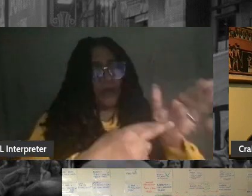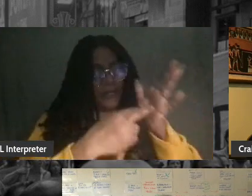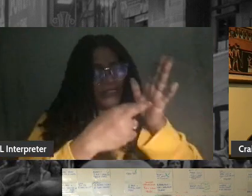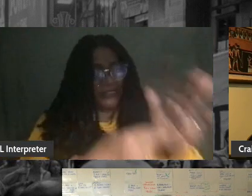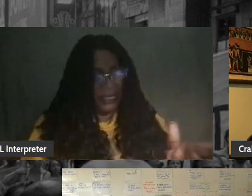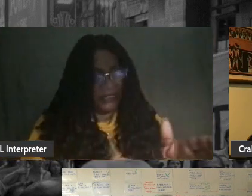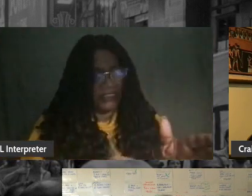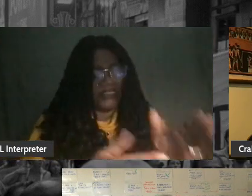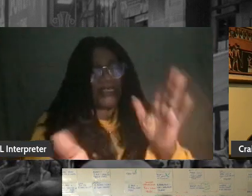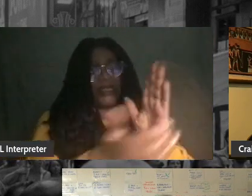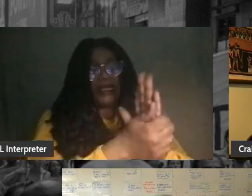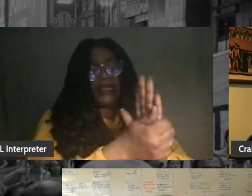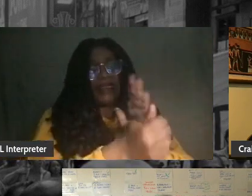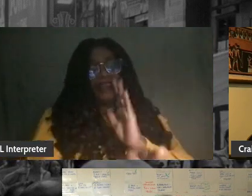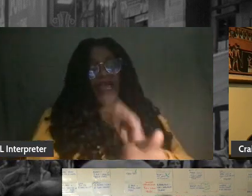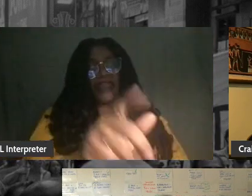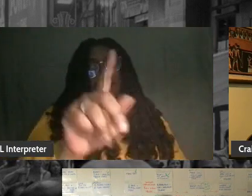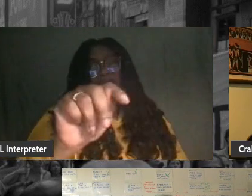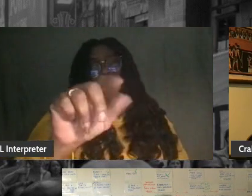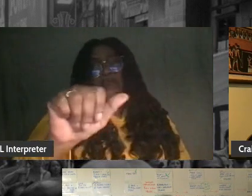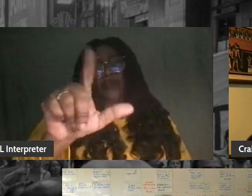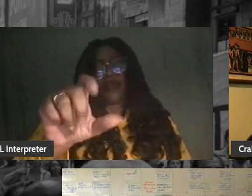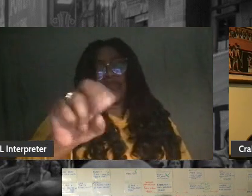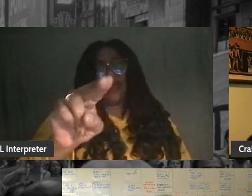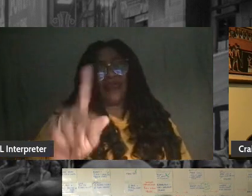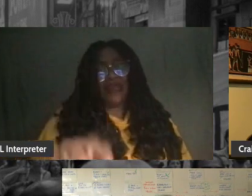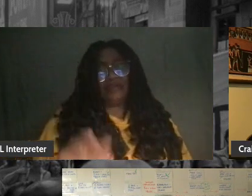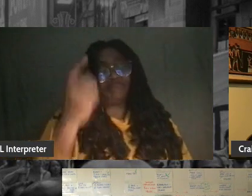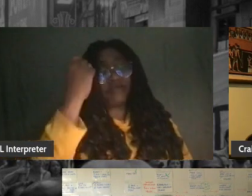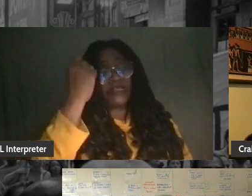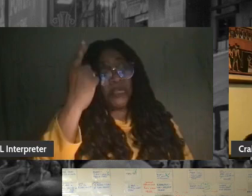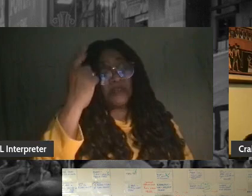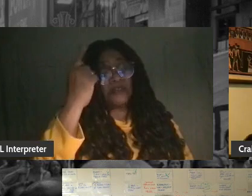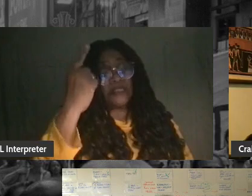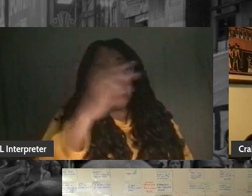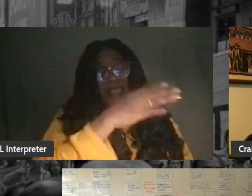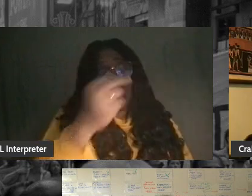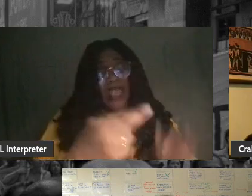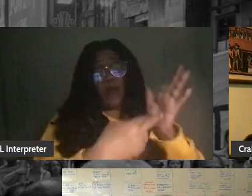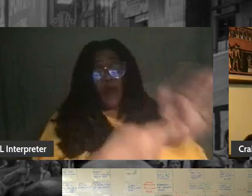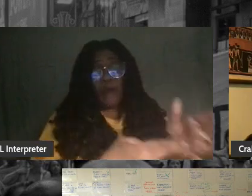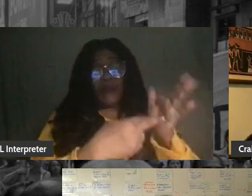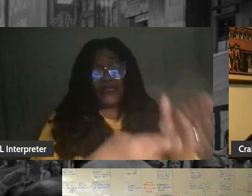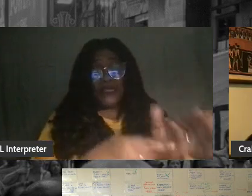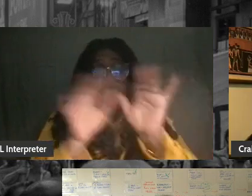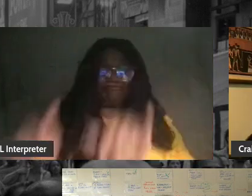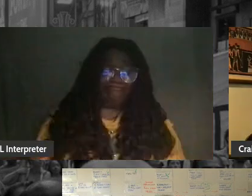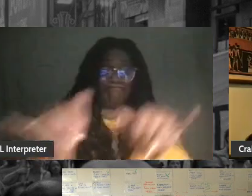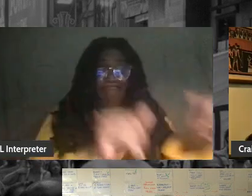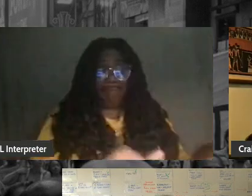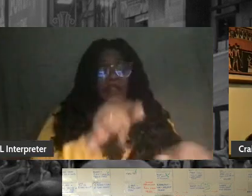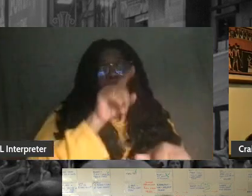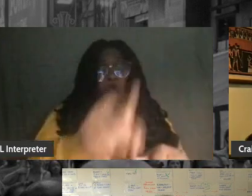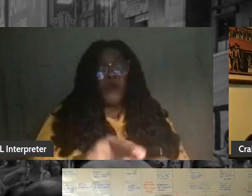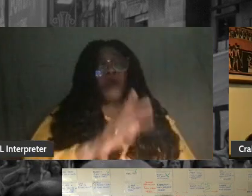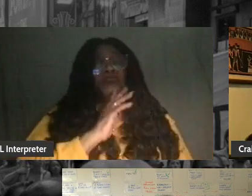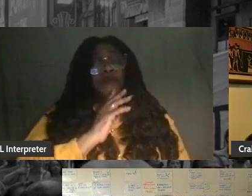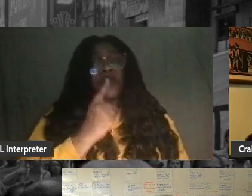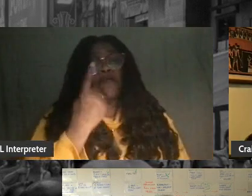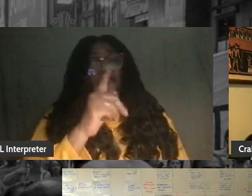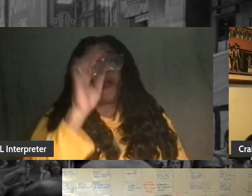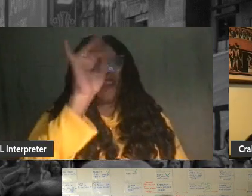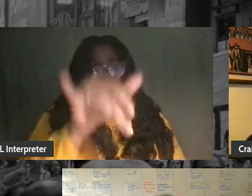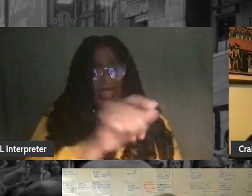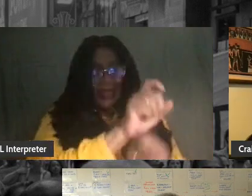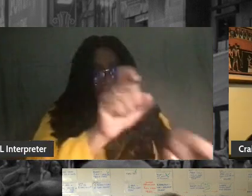in representing talent is that you actually understand and represent them, you know, because you are the voice for that talent.